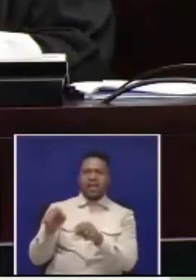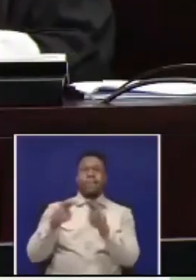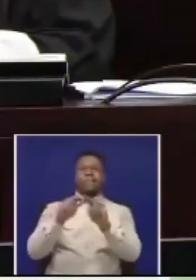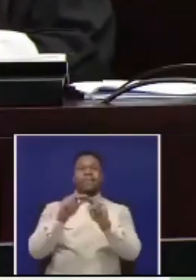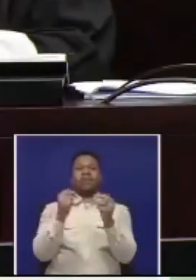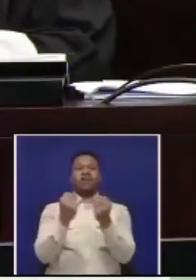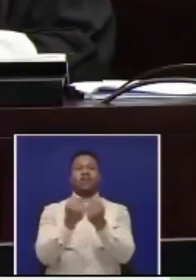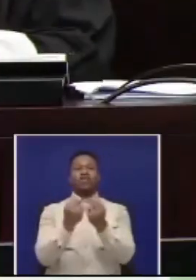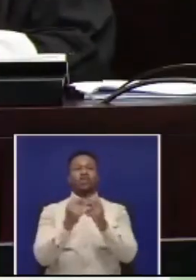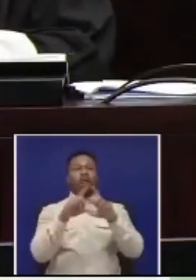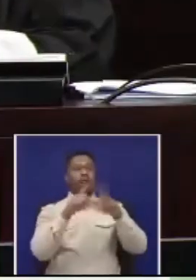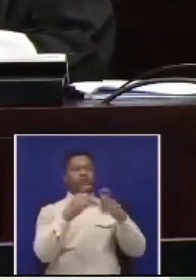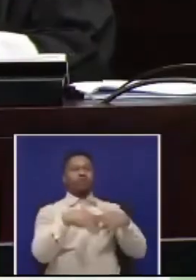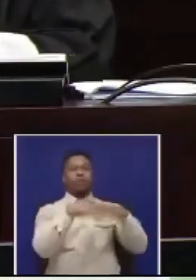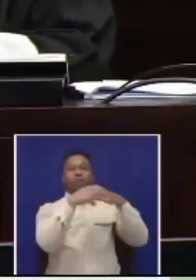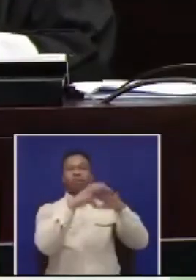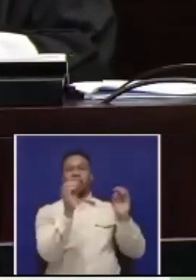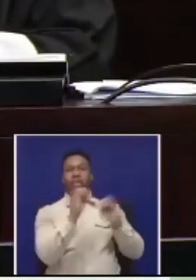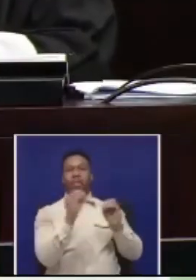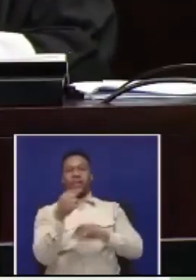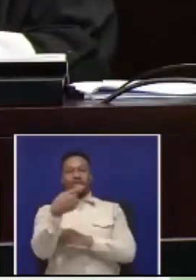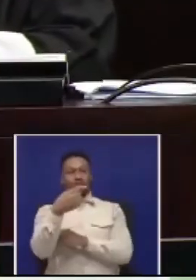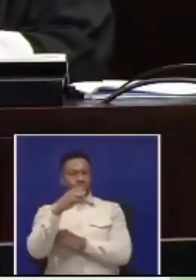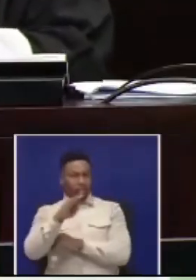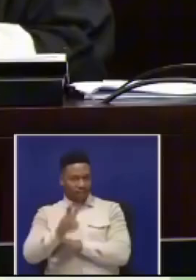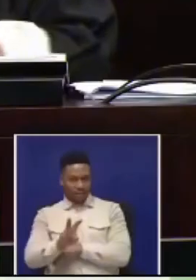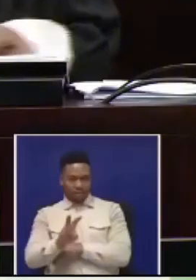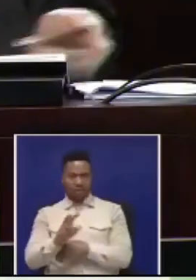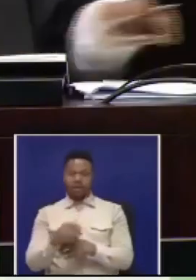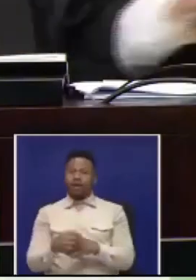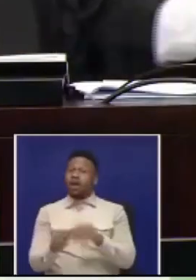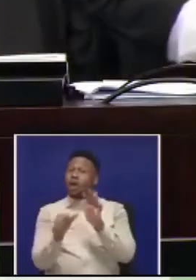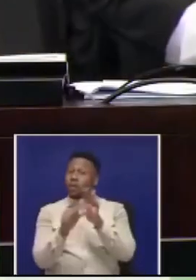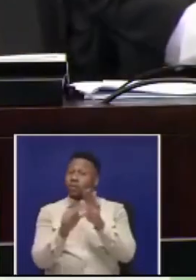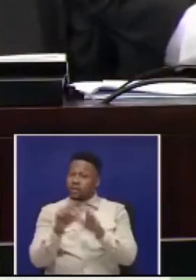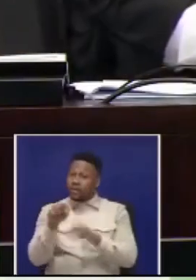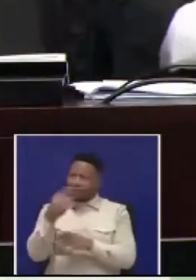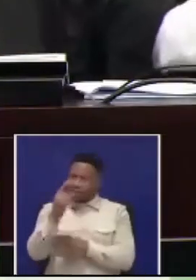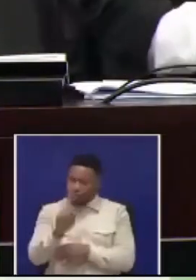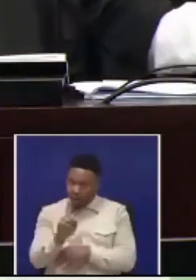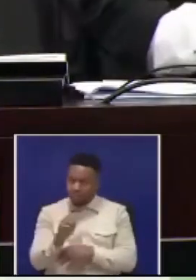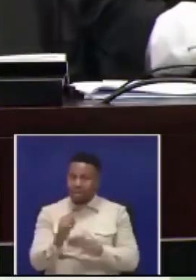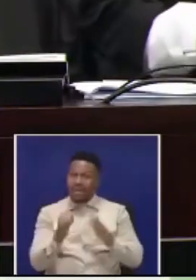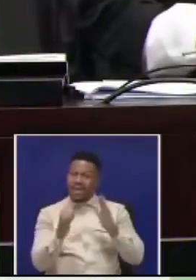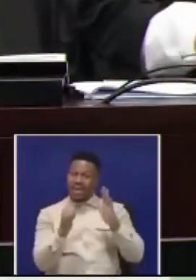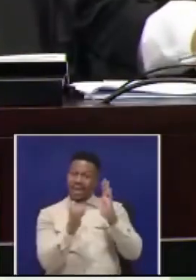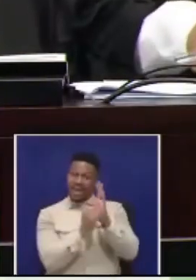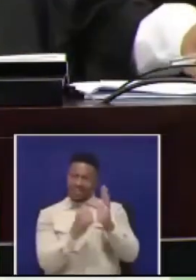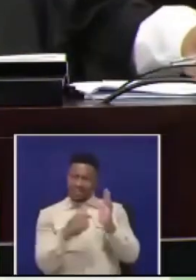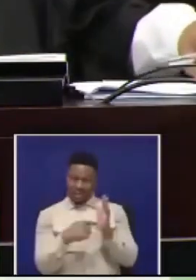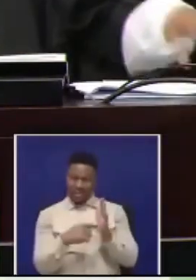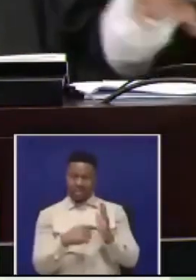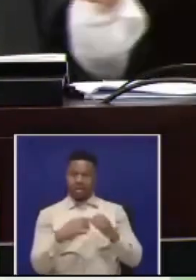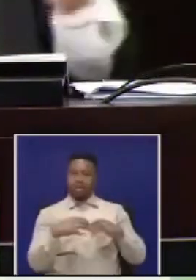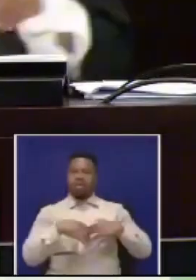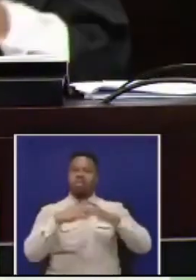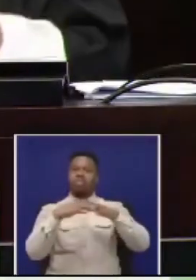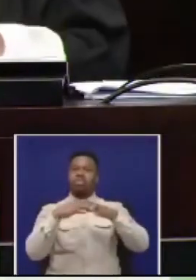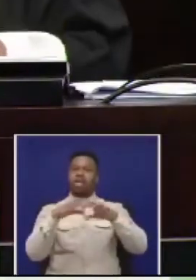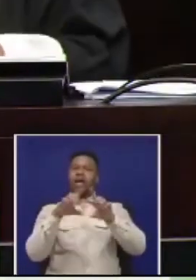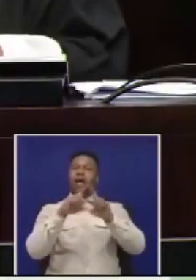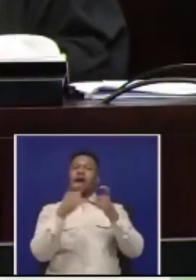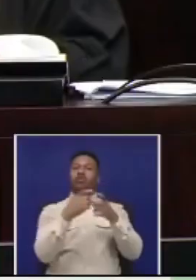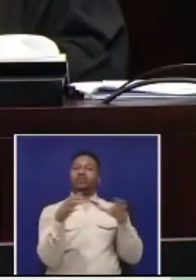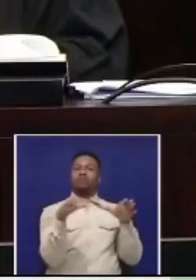Gender-Based Violence and Femicide. Firstly, it's important to note that the act setting up the council was only proclaimed